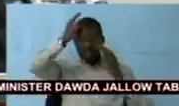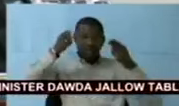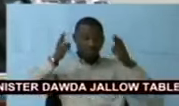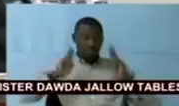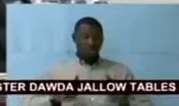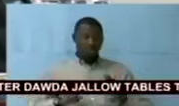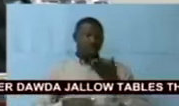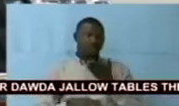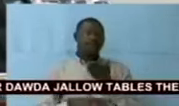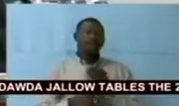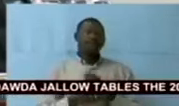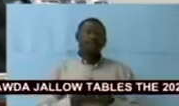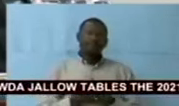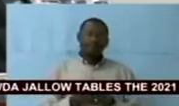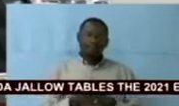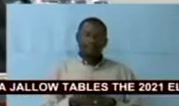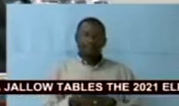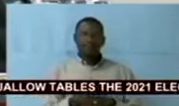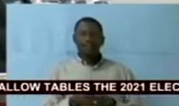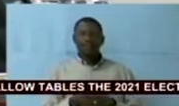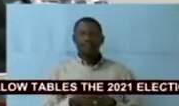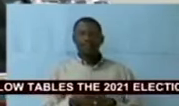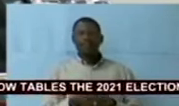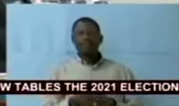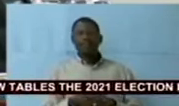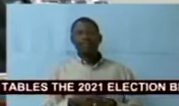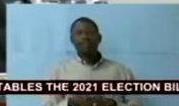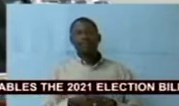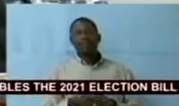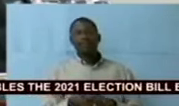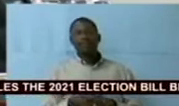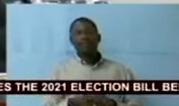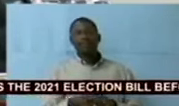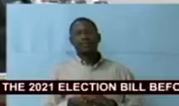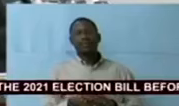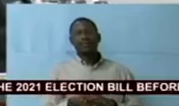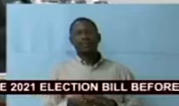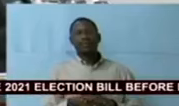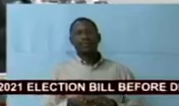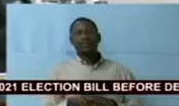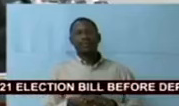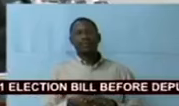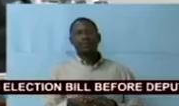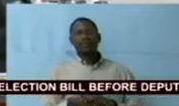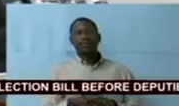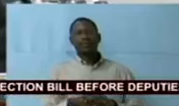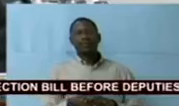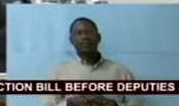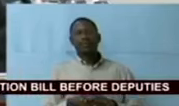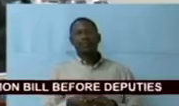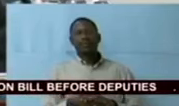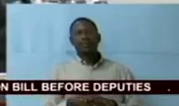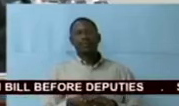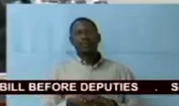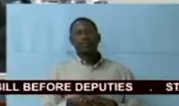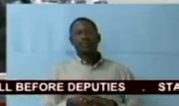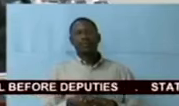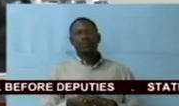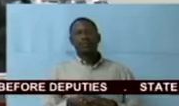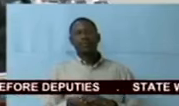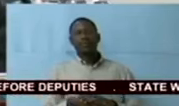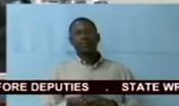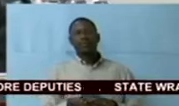mbeso na wala le katuniaji be nyimfankatinya sarto me yalo nditeng ala fanna me yalo